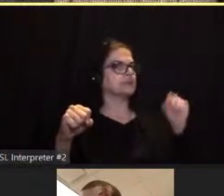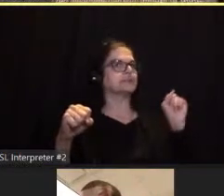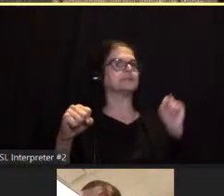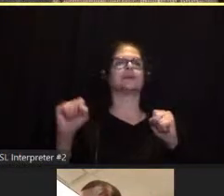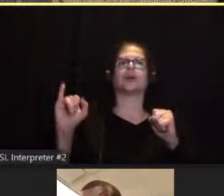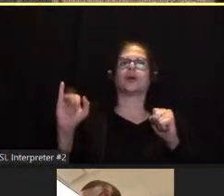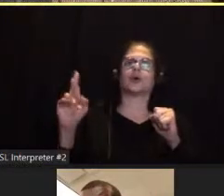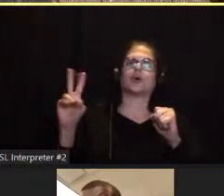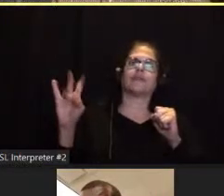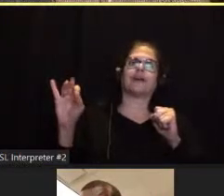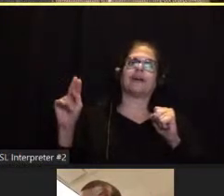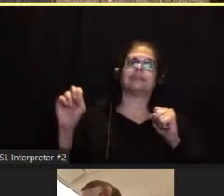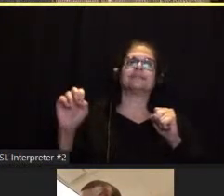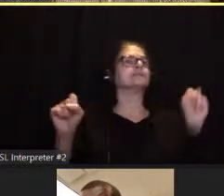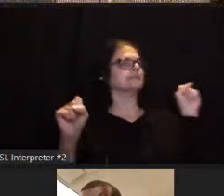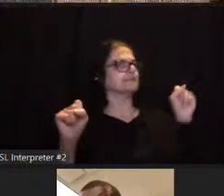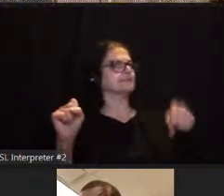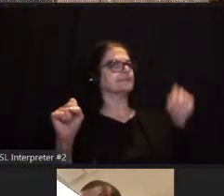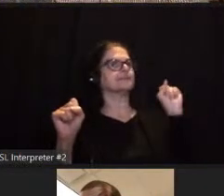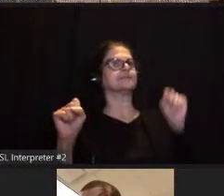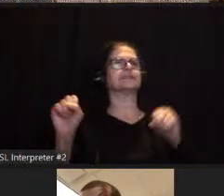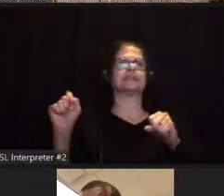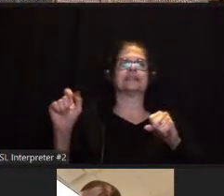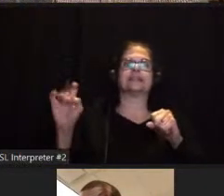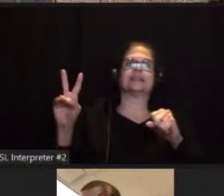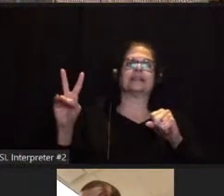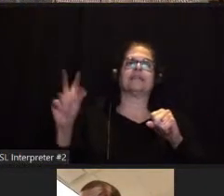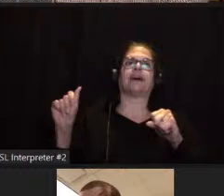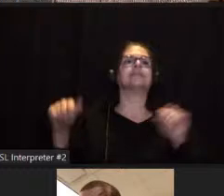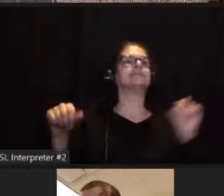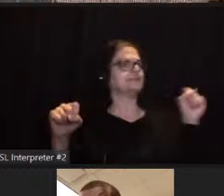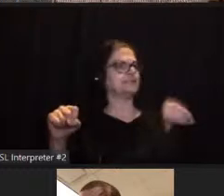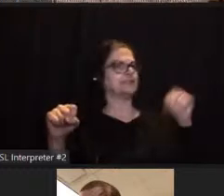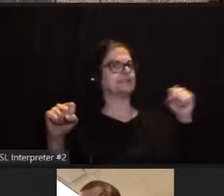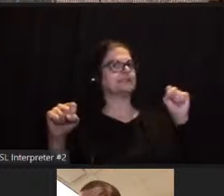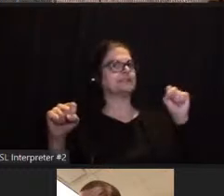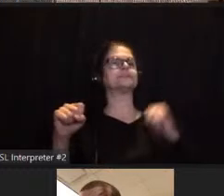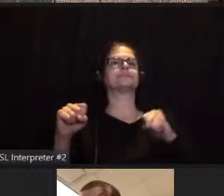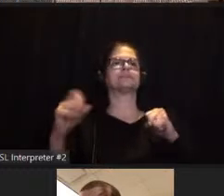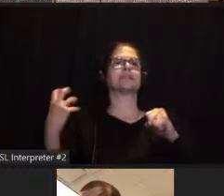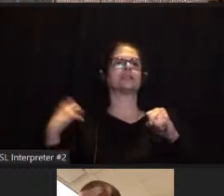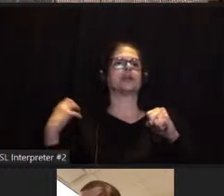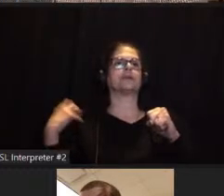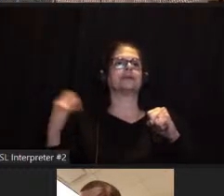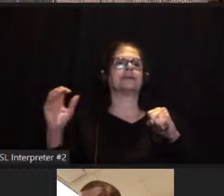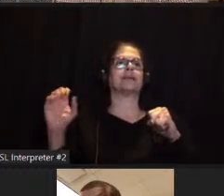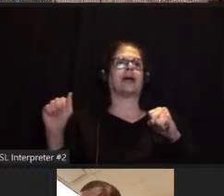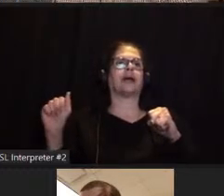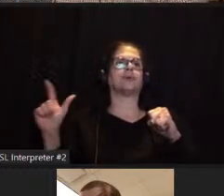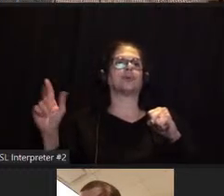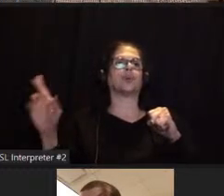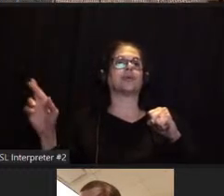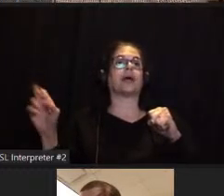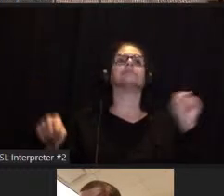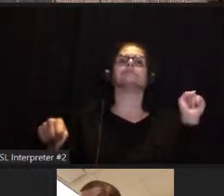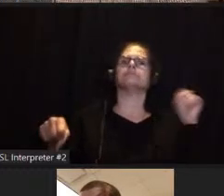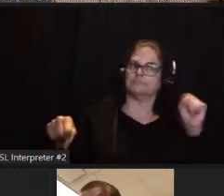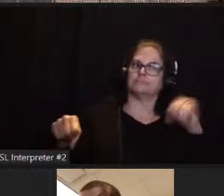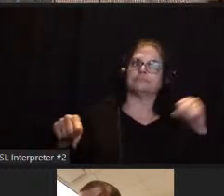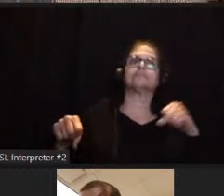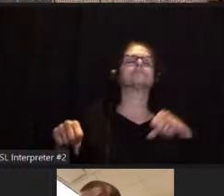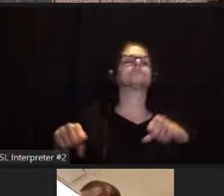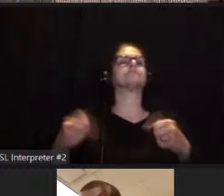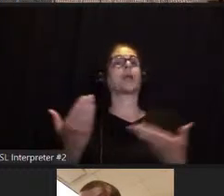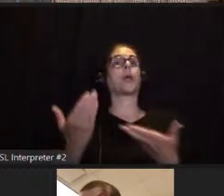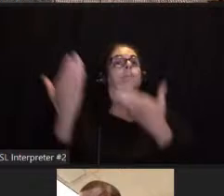Irvine? Yes. Director Silva? Yes. Chairman Alvaro Rosales? Yes. The motion to approve the